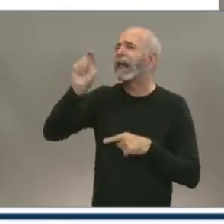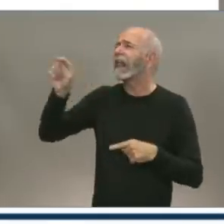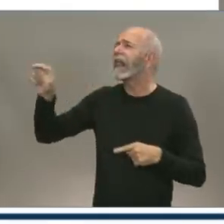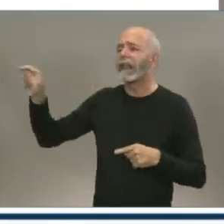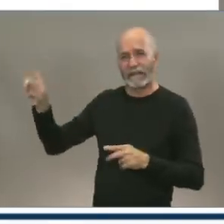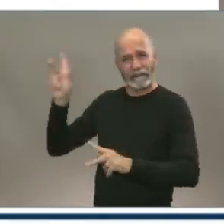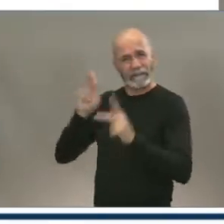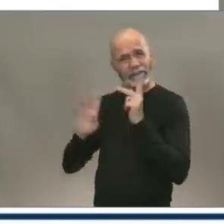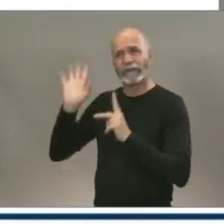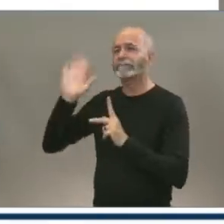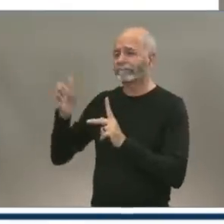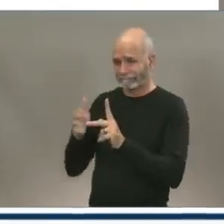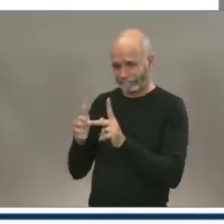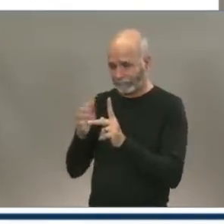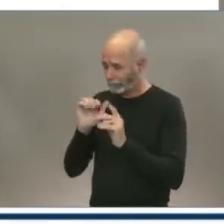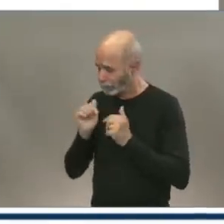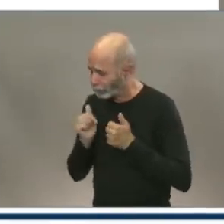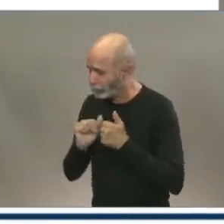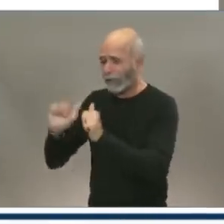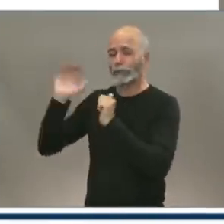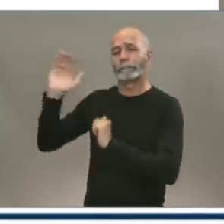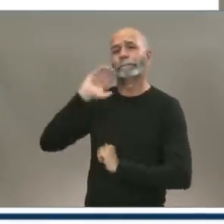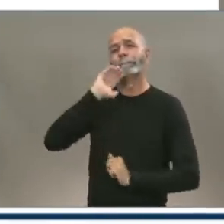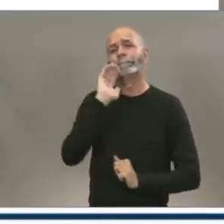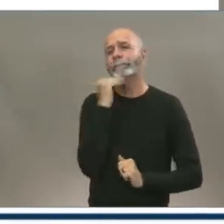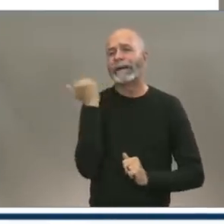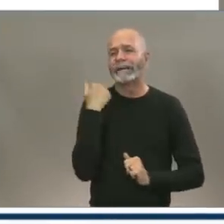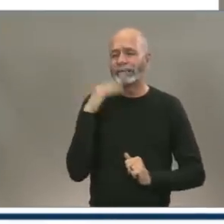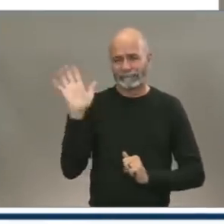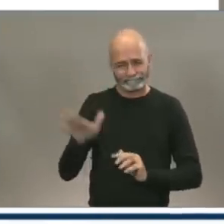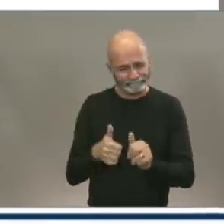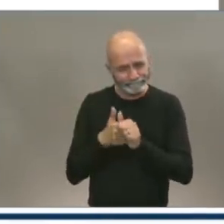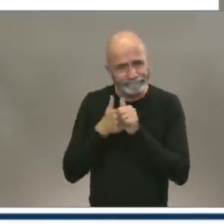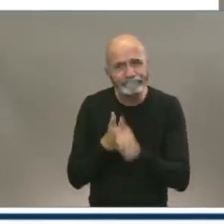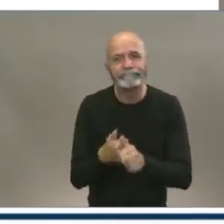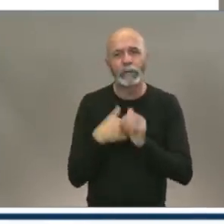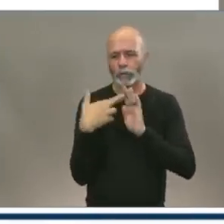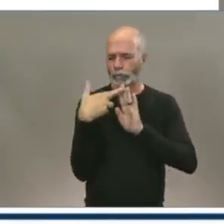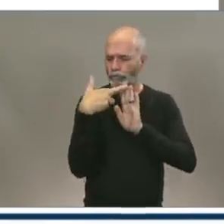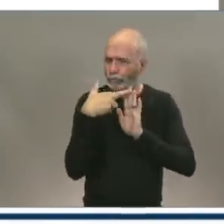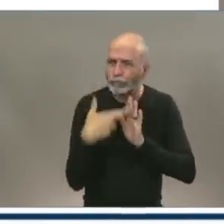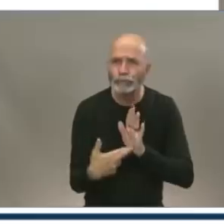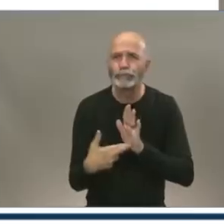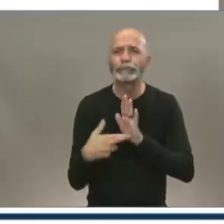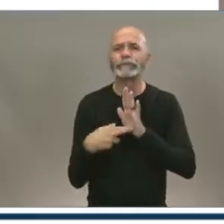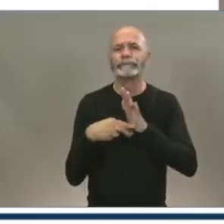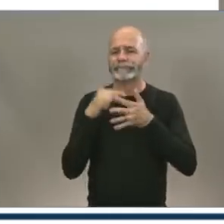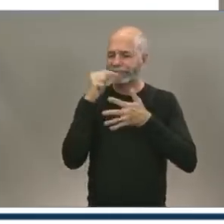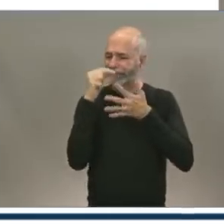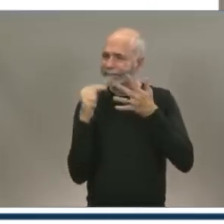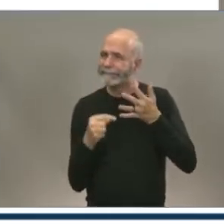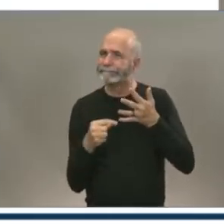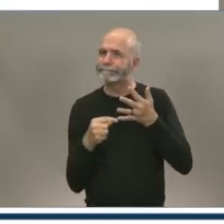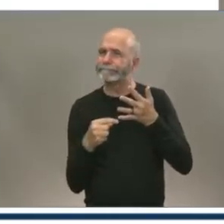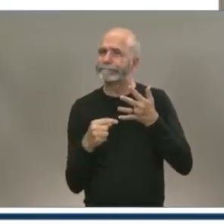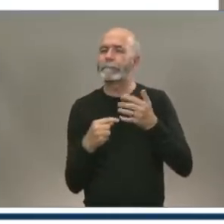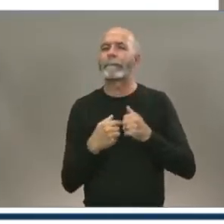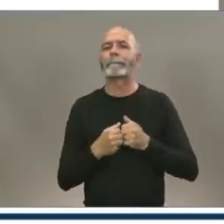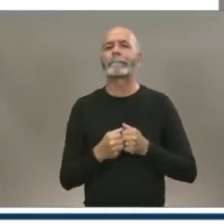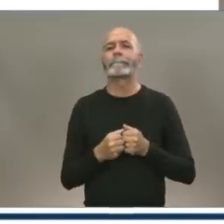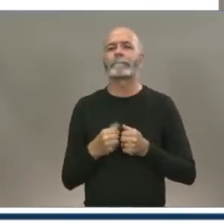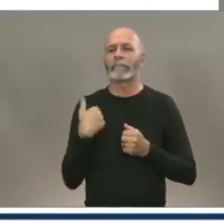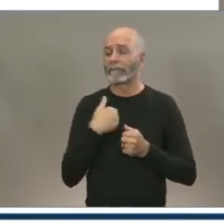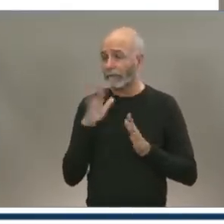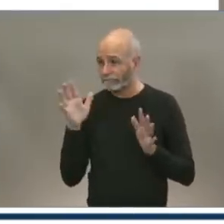some difficult decisions around applying all the public health regulations and following the rules, and their focus is, when I talk to them, they're